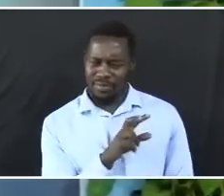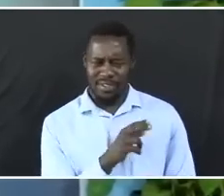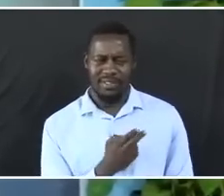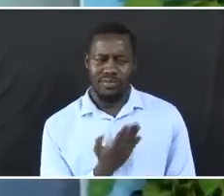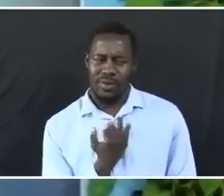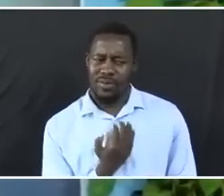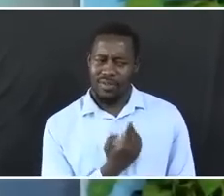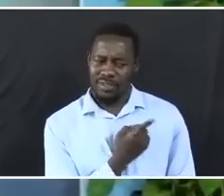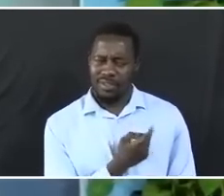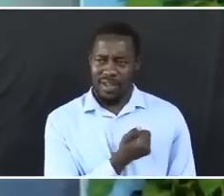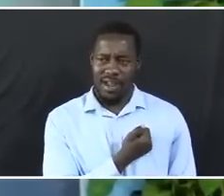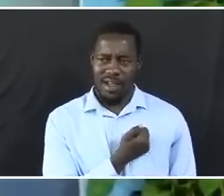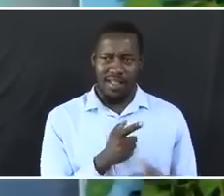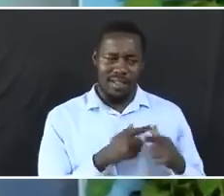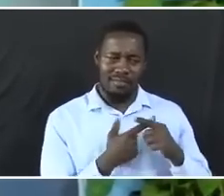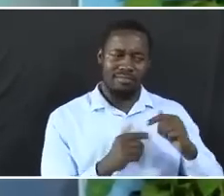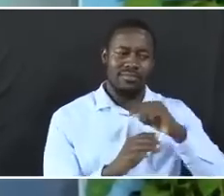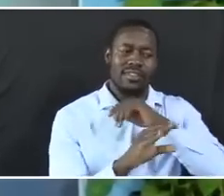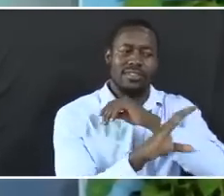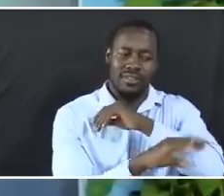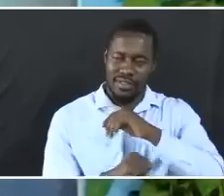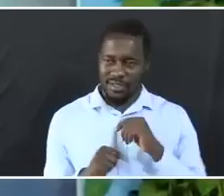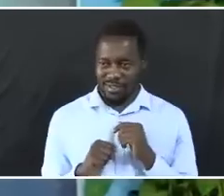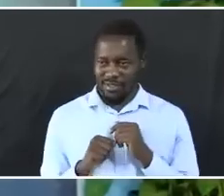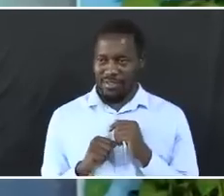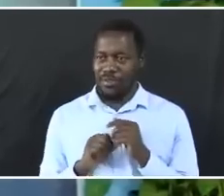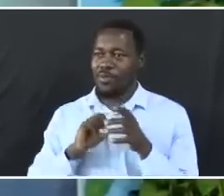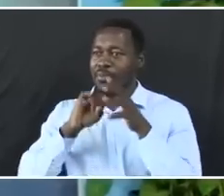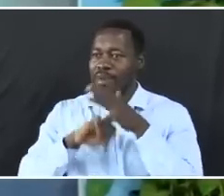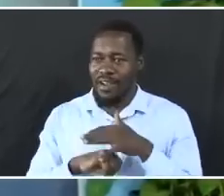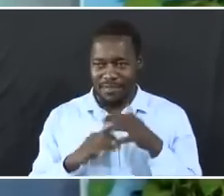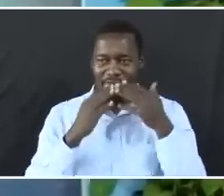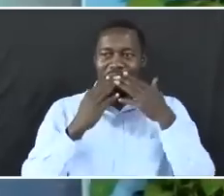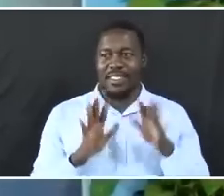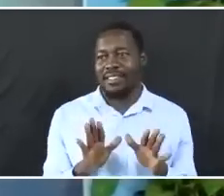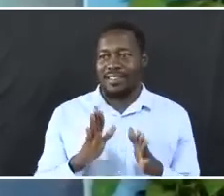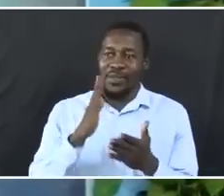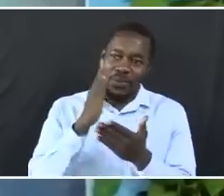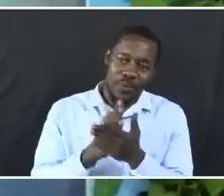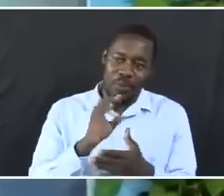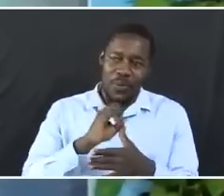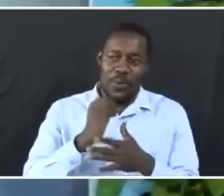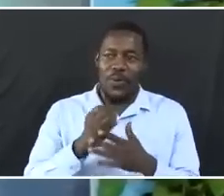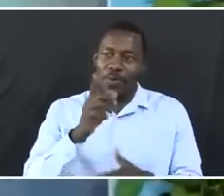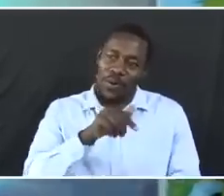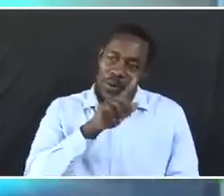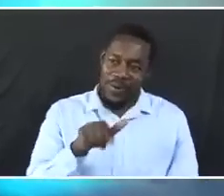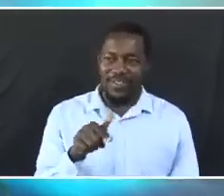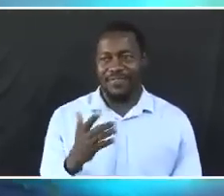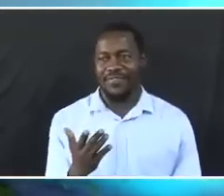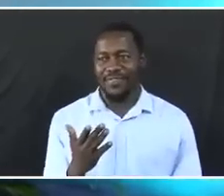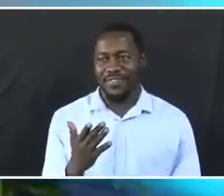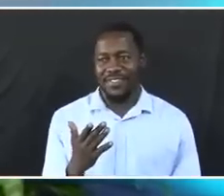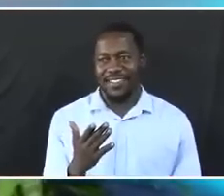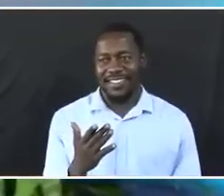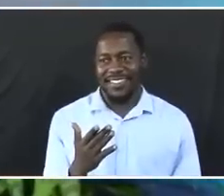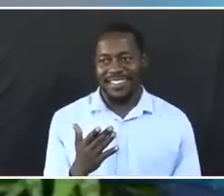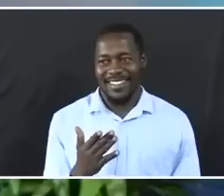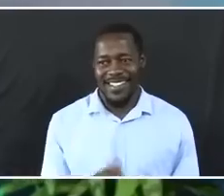sin. The master deceiver was also done what?